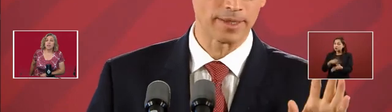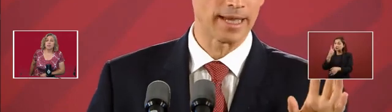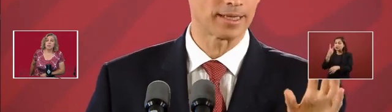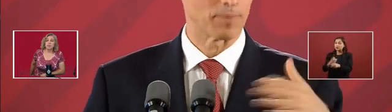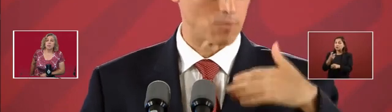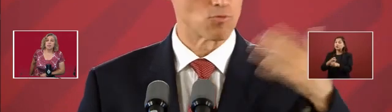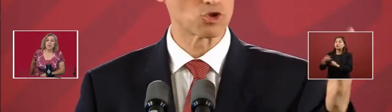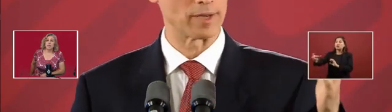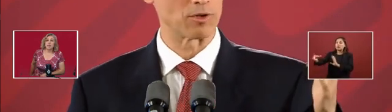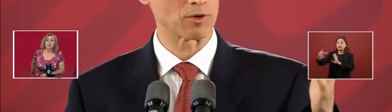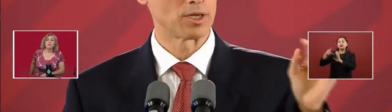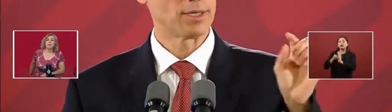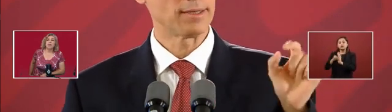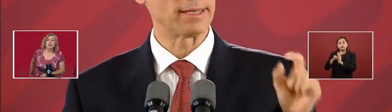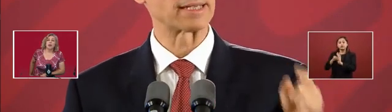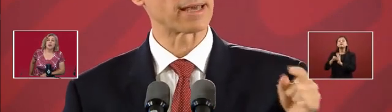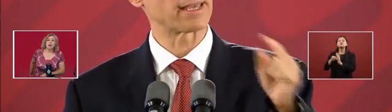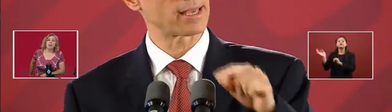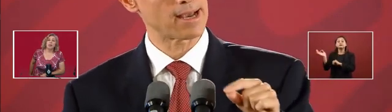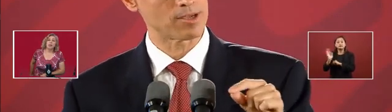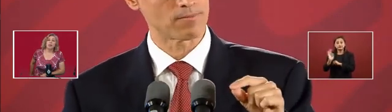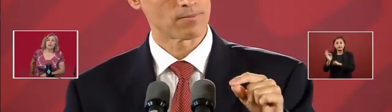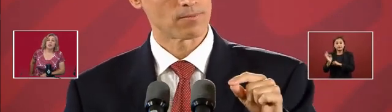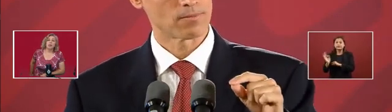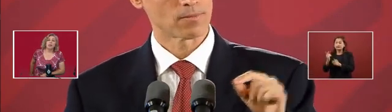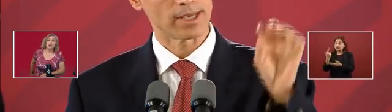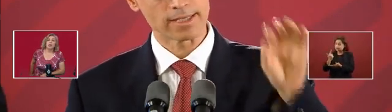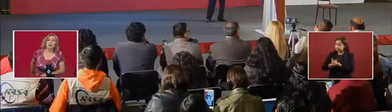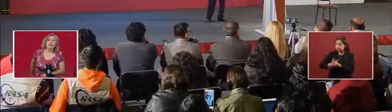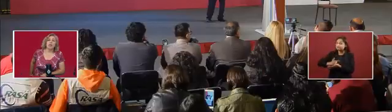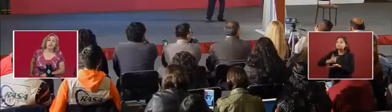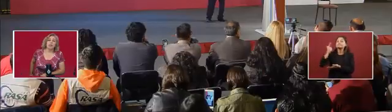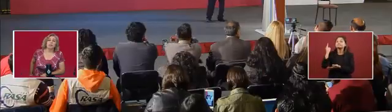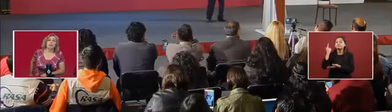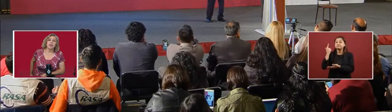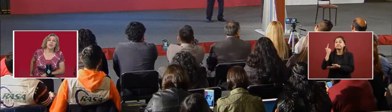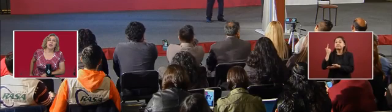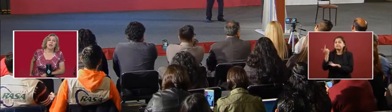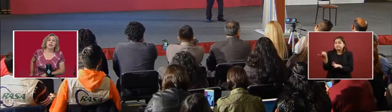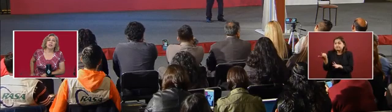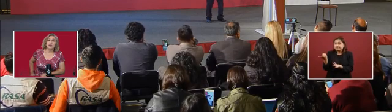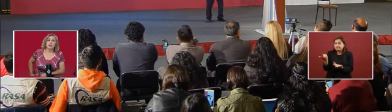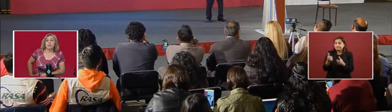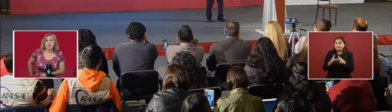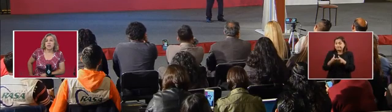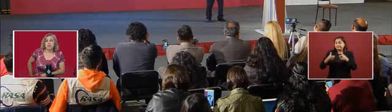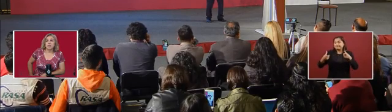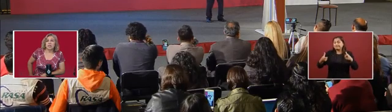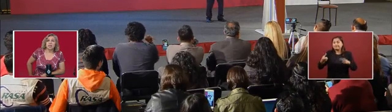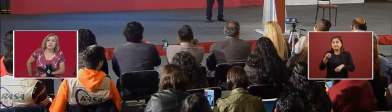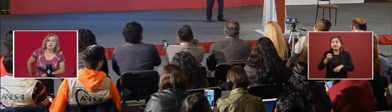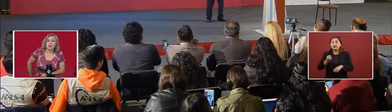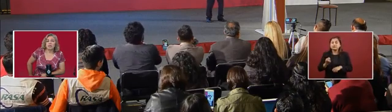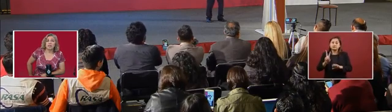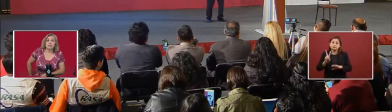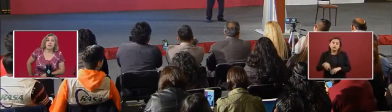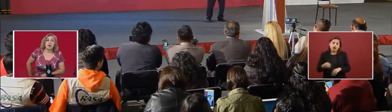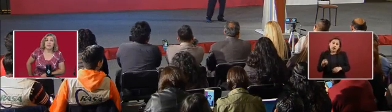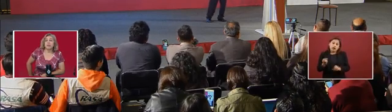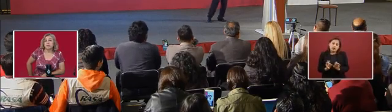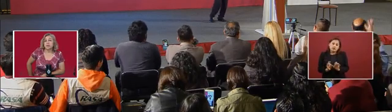the 1980s, the second infection of dengue. First infection was